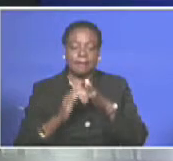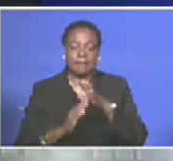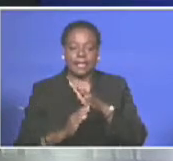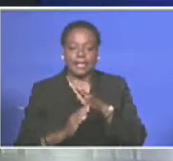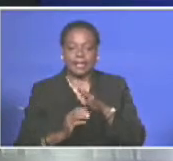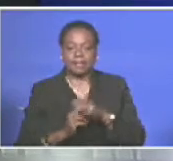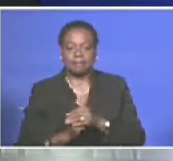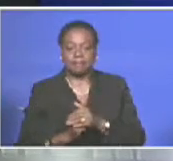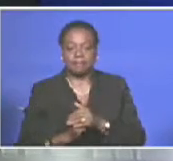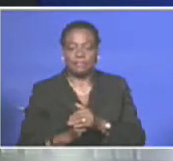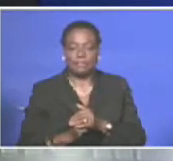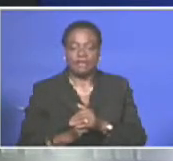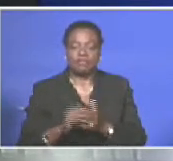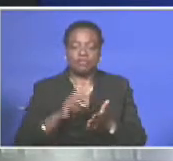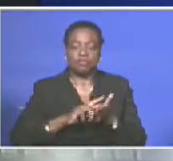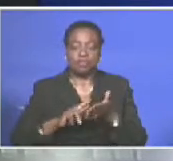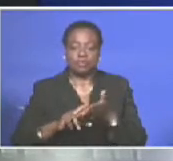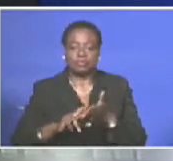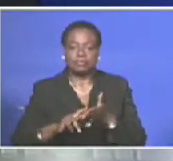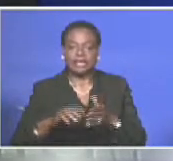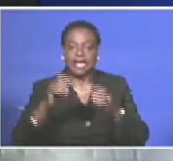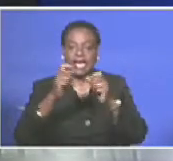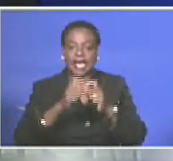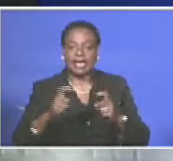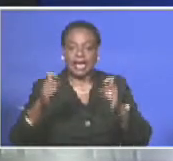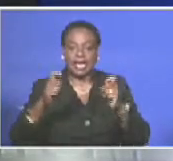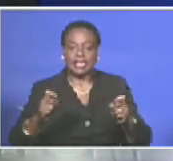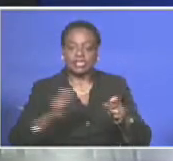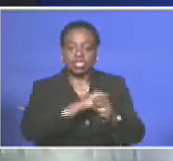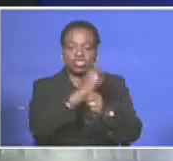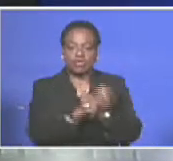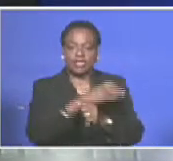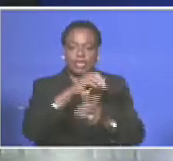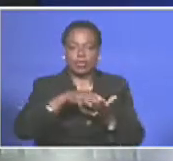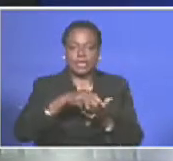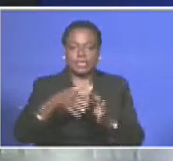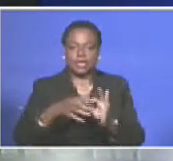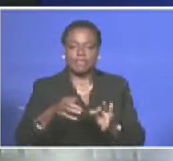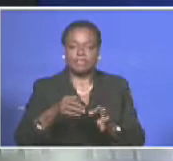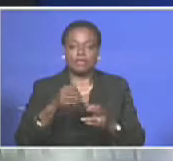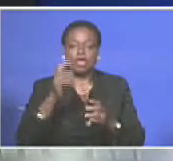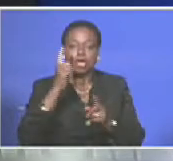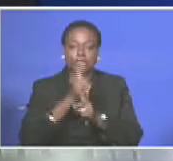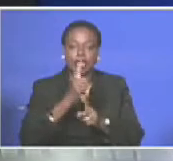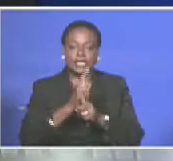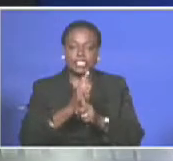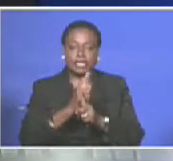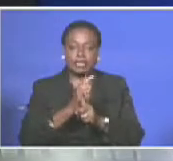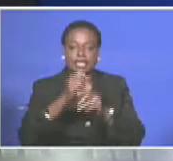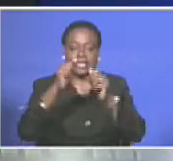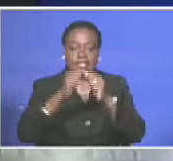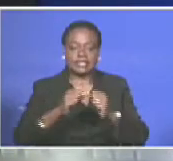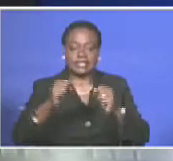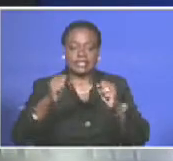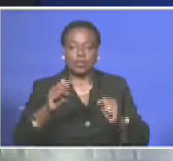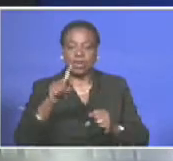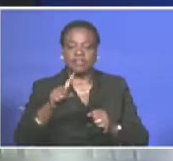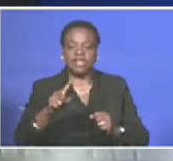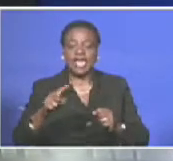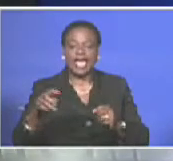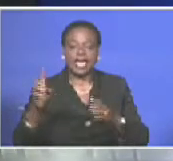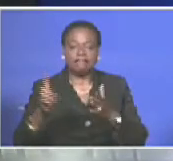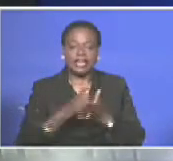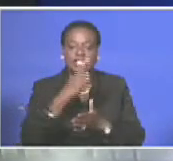parole, analyze the strengths and weaknesses of the adult correctional system, and outline the advantages and disadvantages